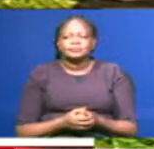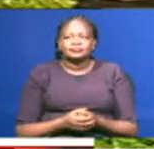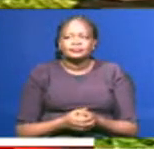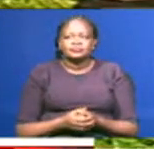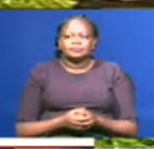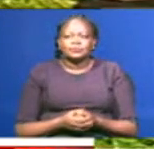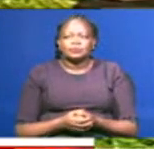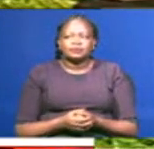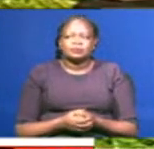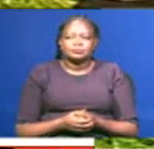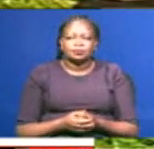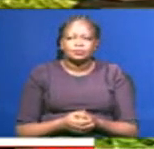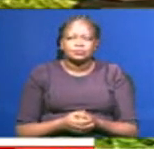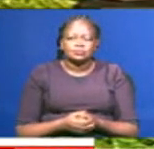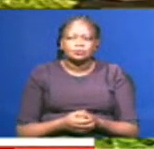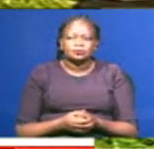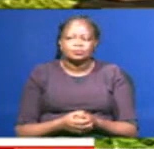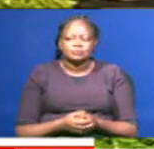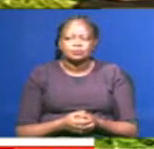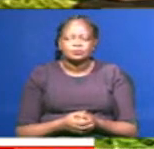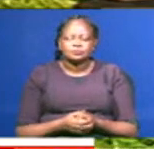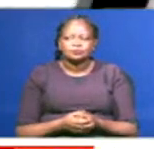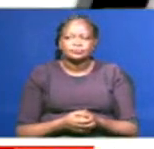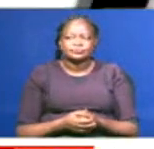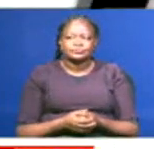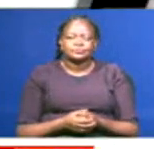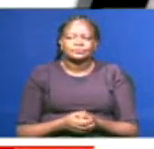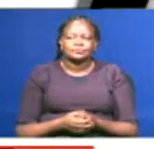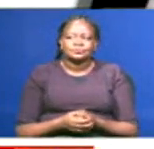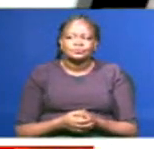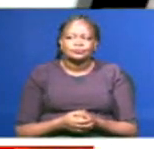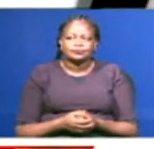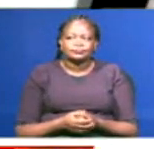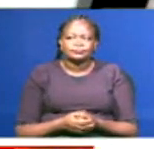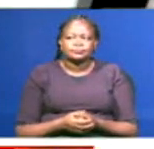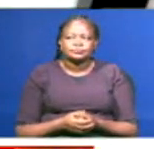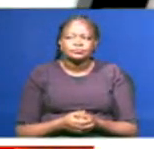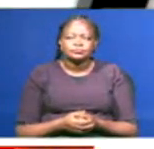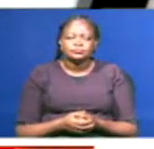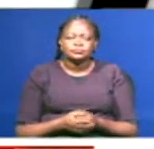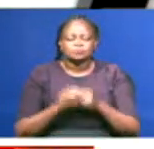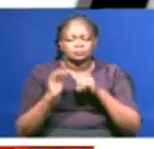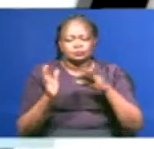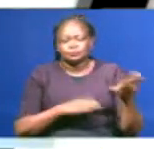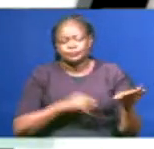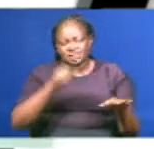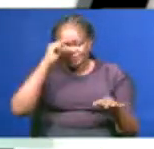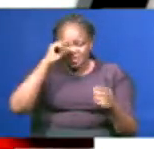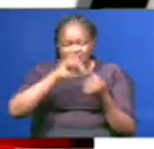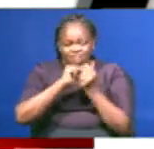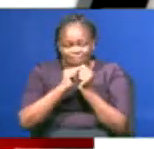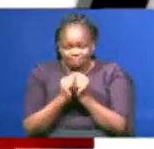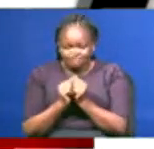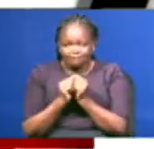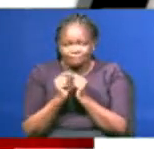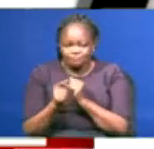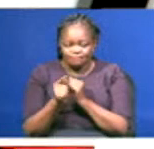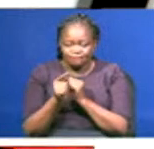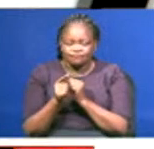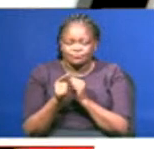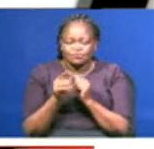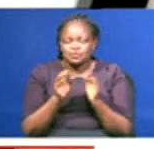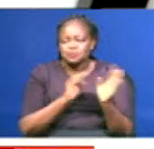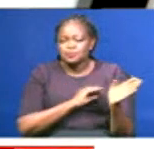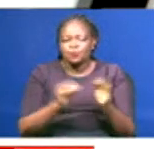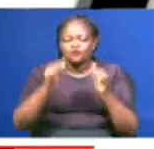11, 2023. Ruth Wamboi for Prime Edition. Now, government has reviewed the vacate notice issued